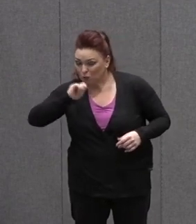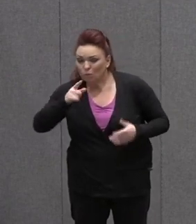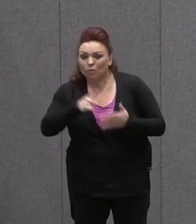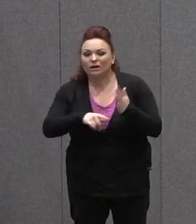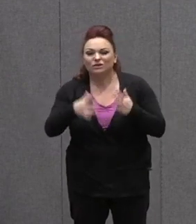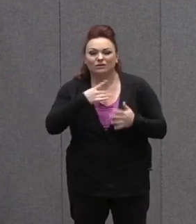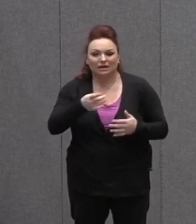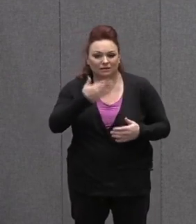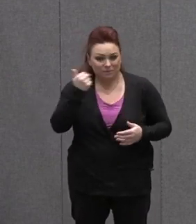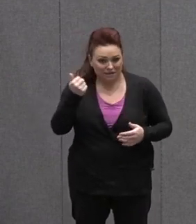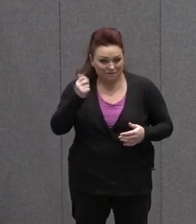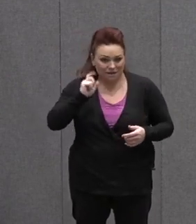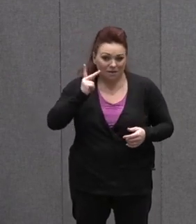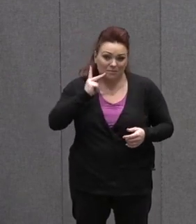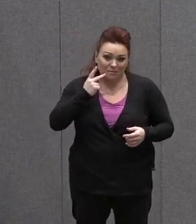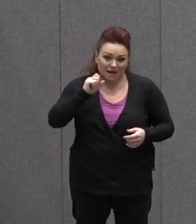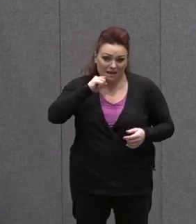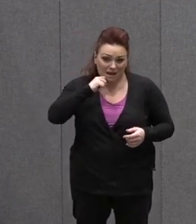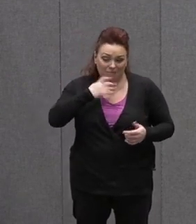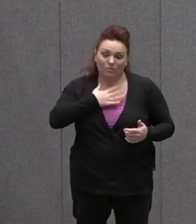They all sound good.